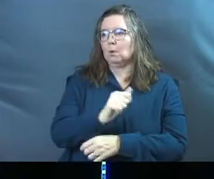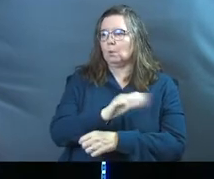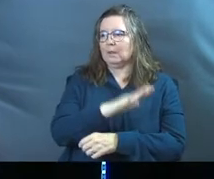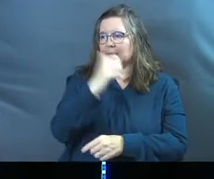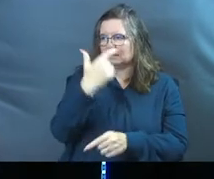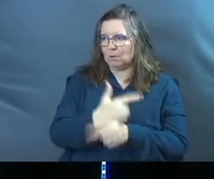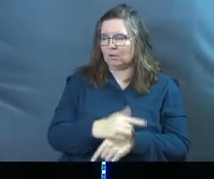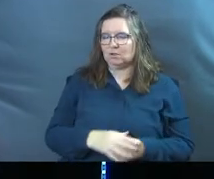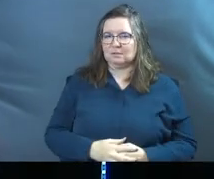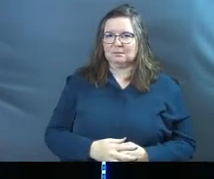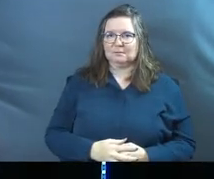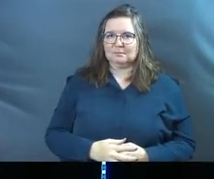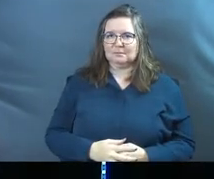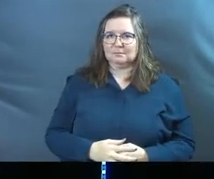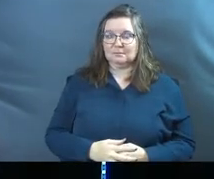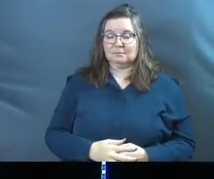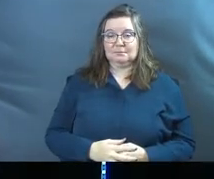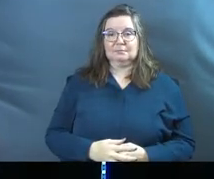with his brothers.